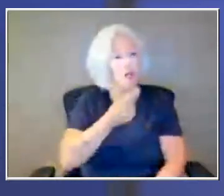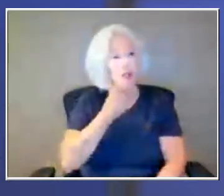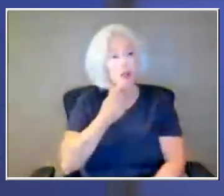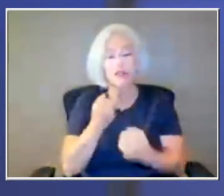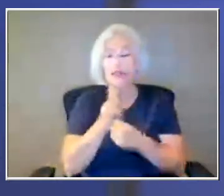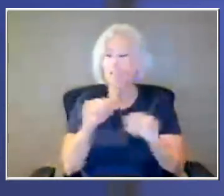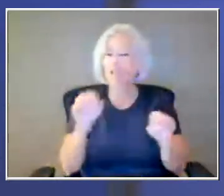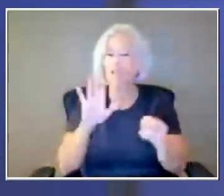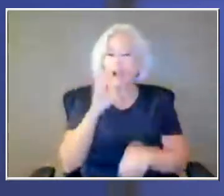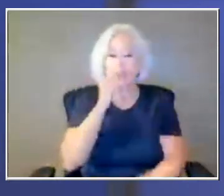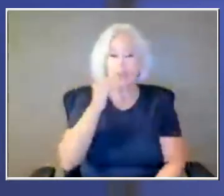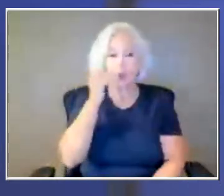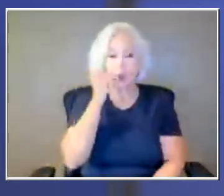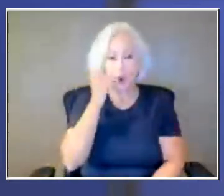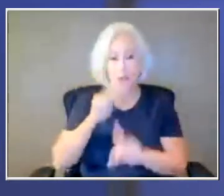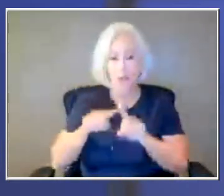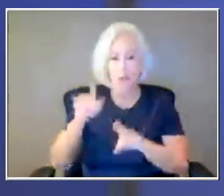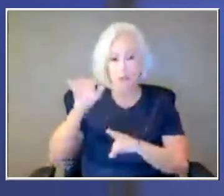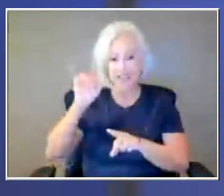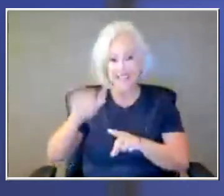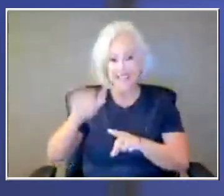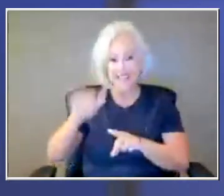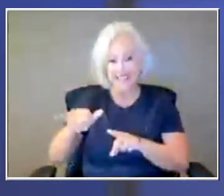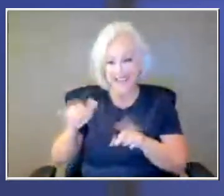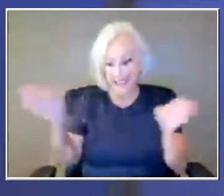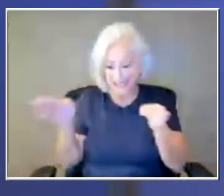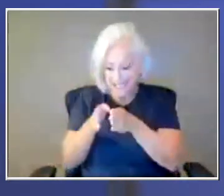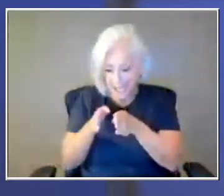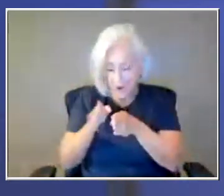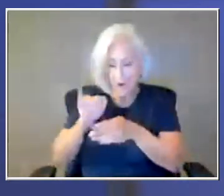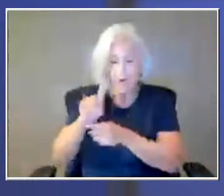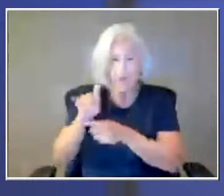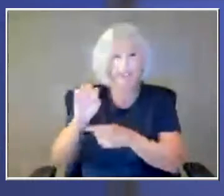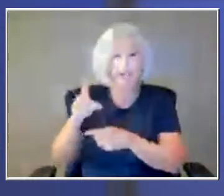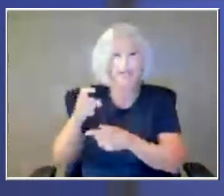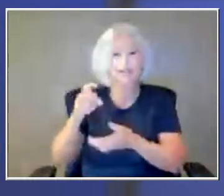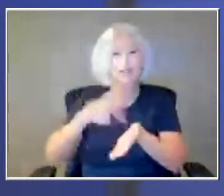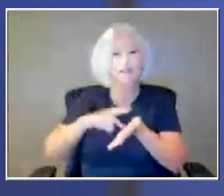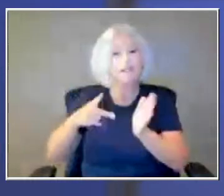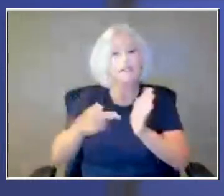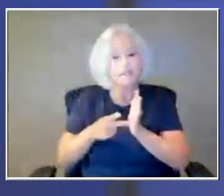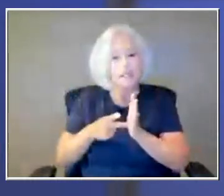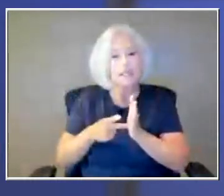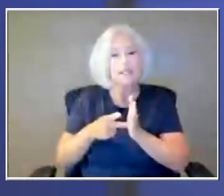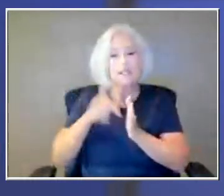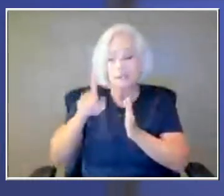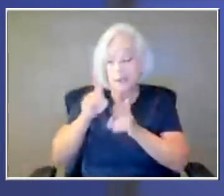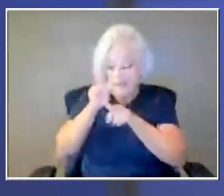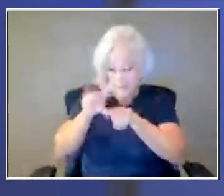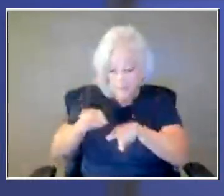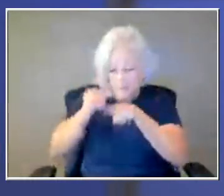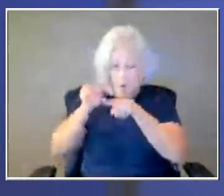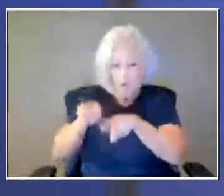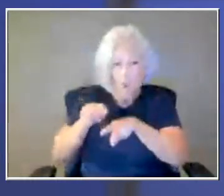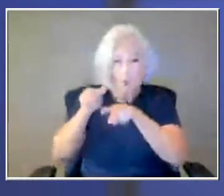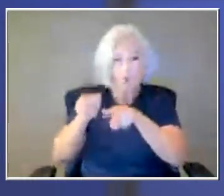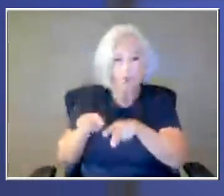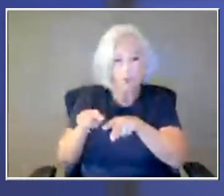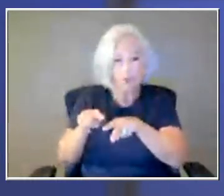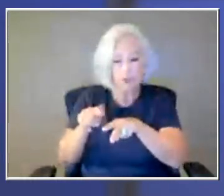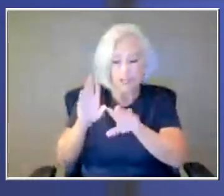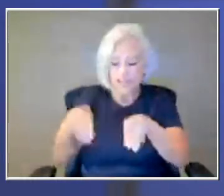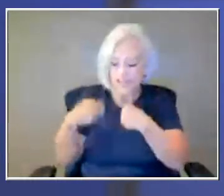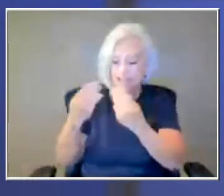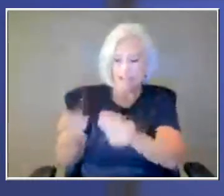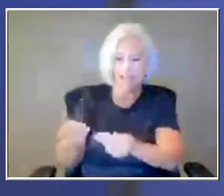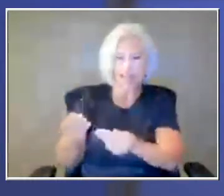is something that needs to be highly monitored, administered, prepared, and administered by experts, and that's what we